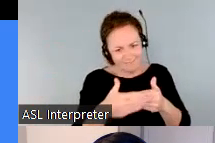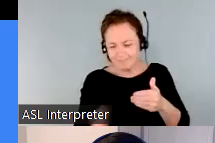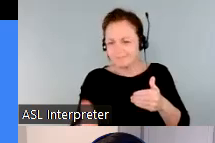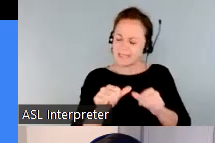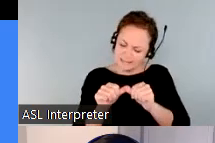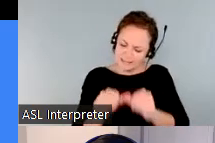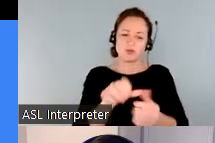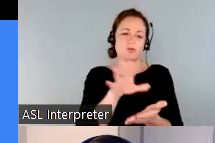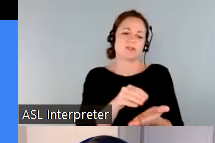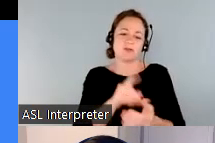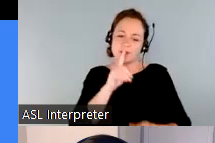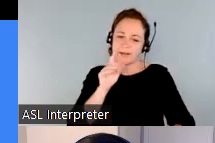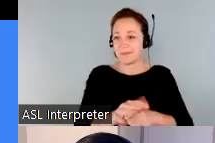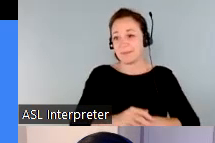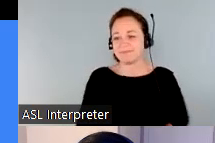commitments.